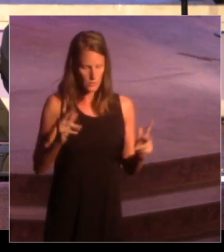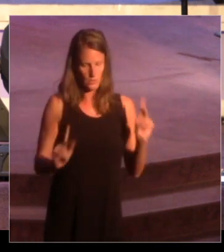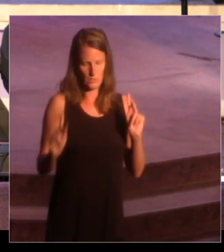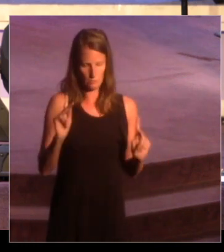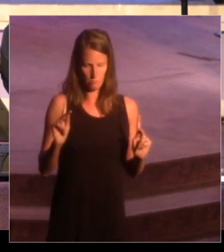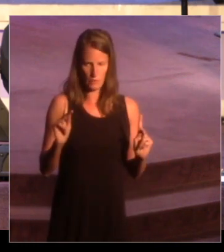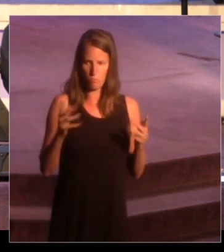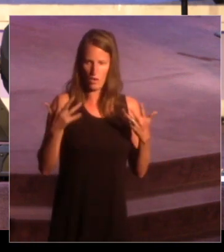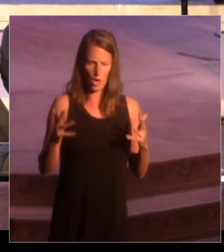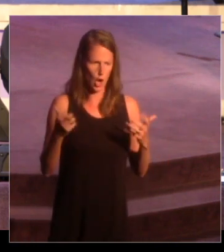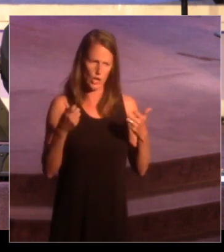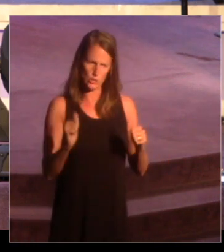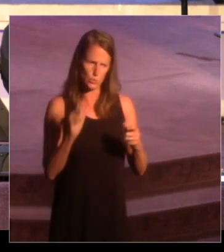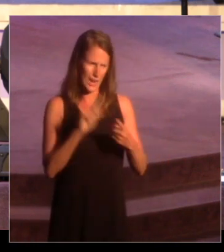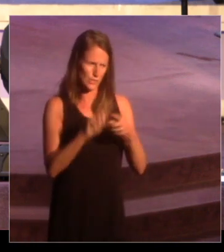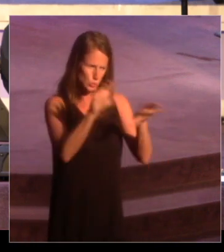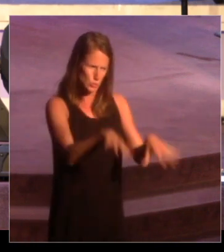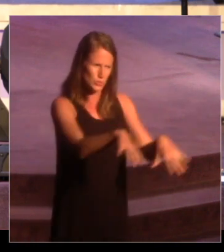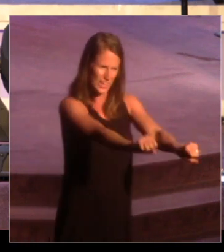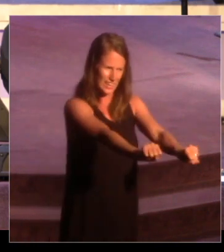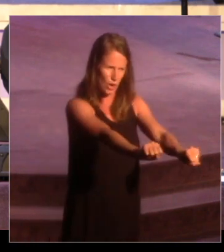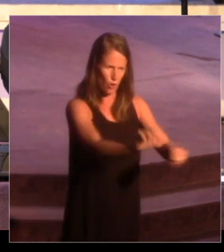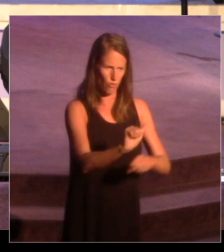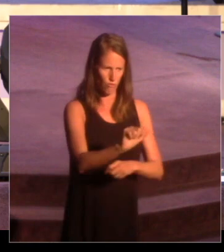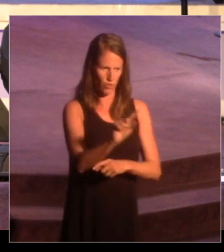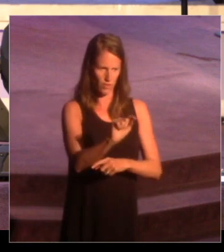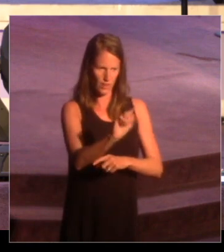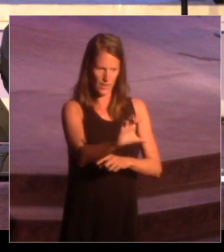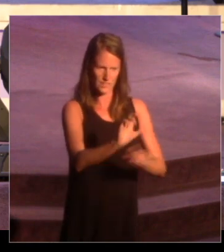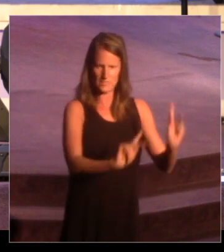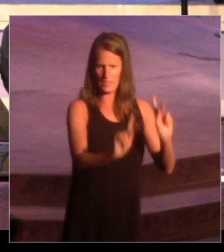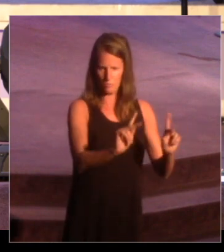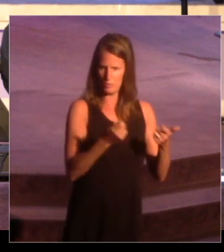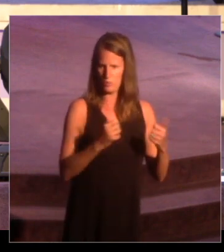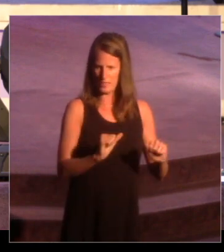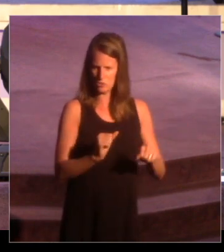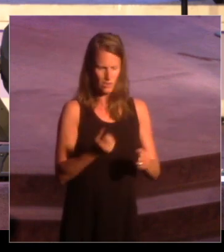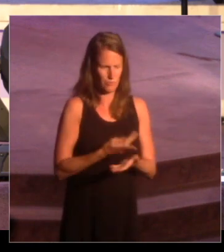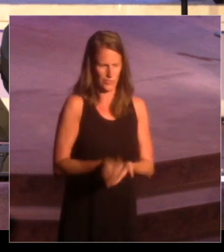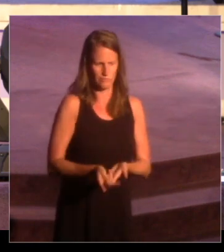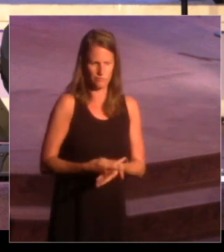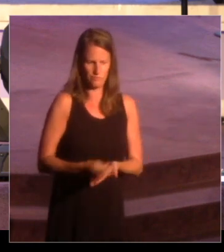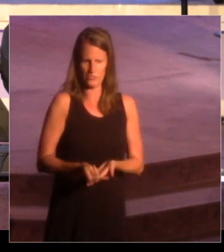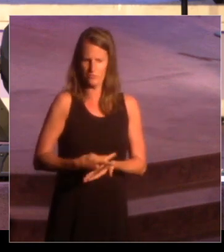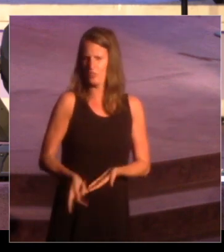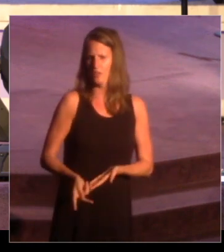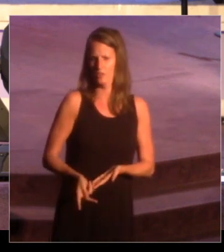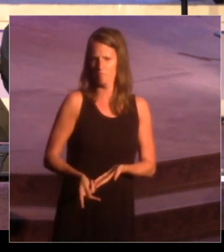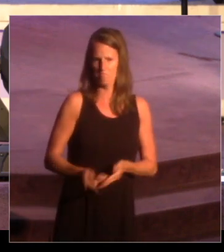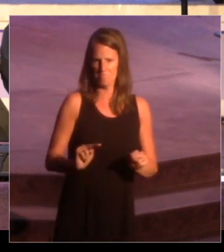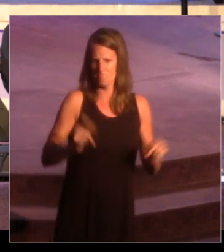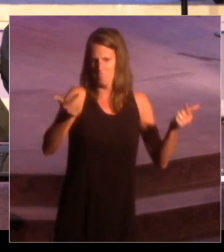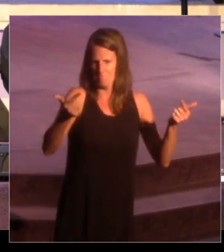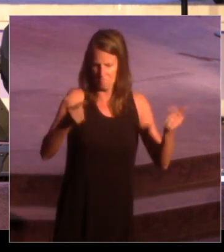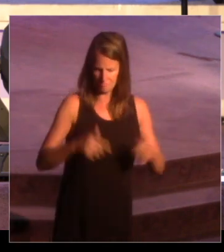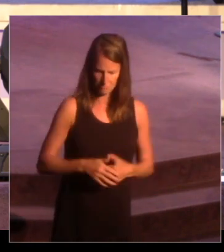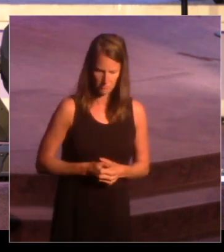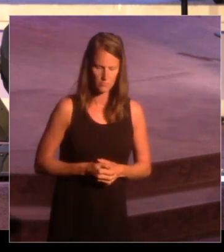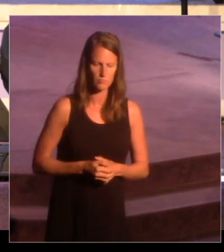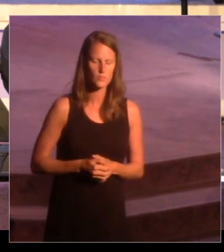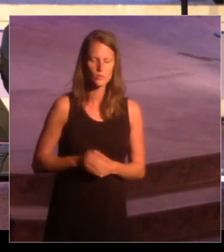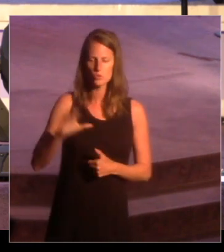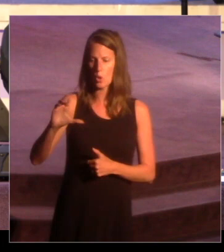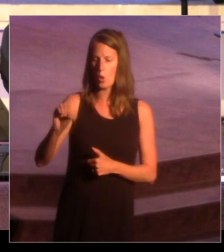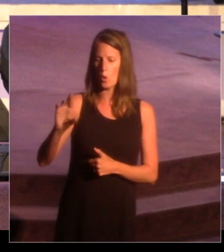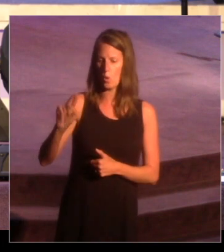come before him to try to take the treasure. Many people had come to try to defeat the Aztecs, and every single one of them had failed so far. So